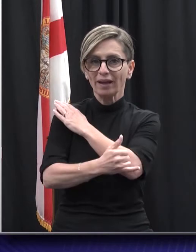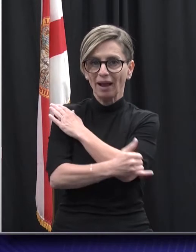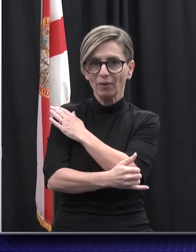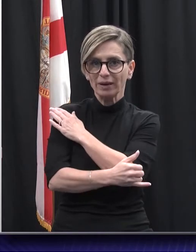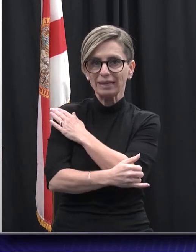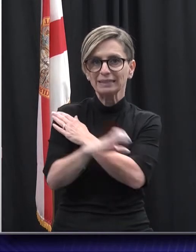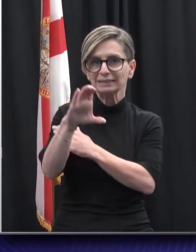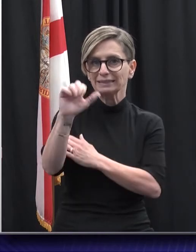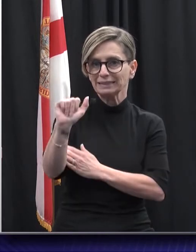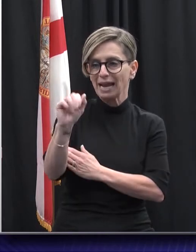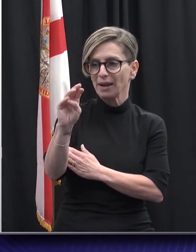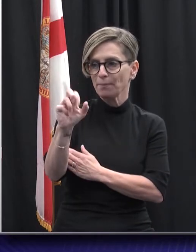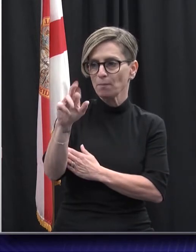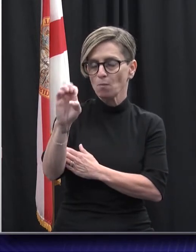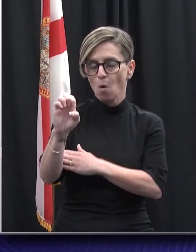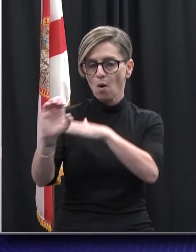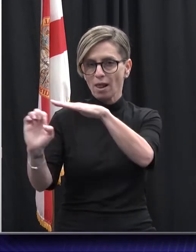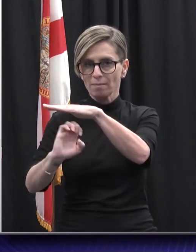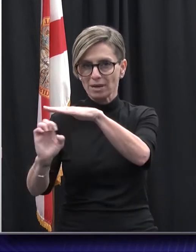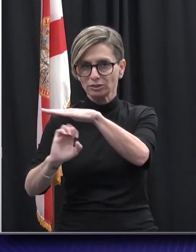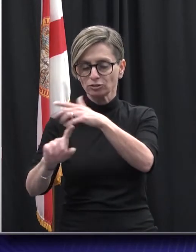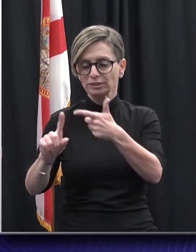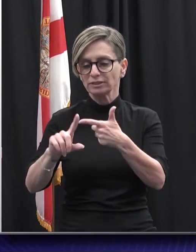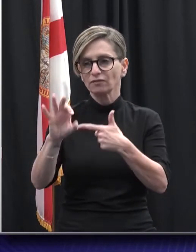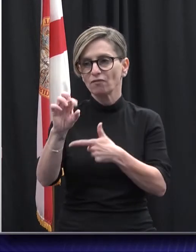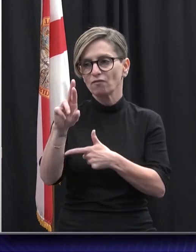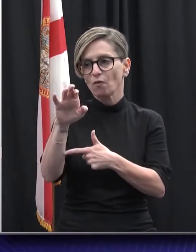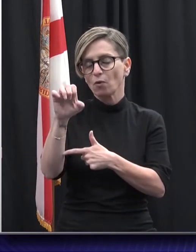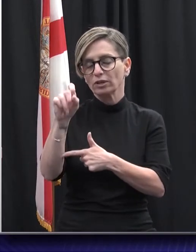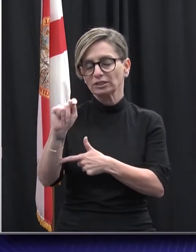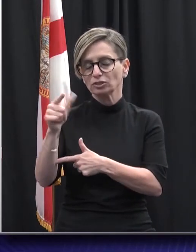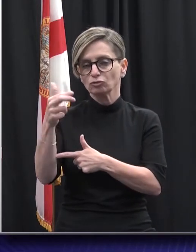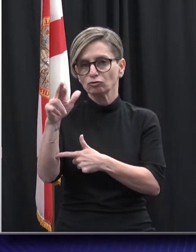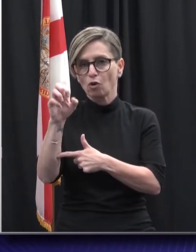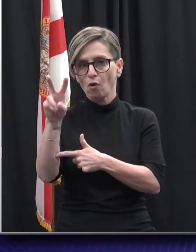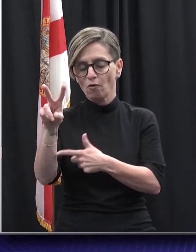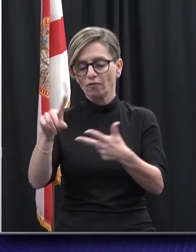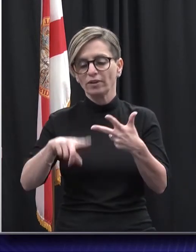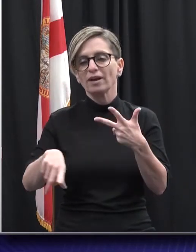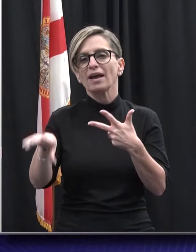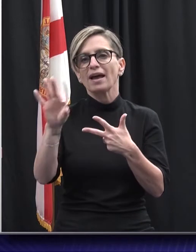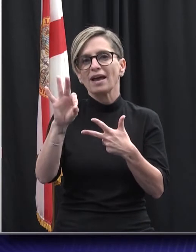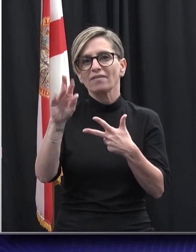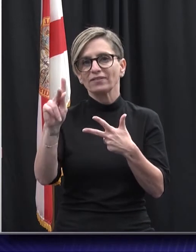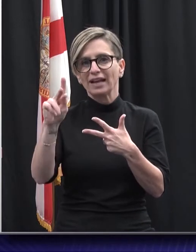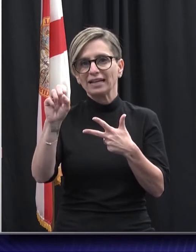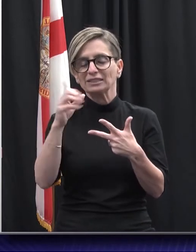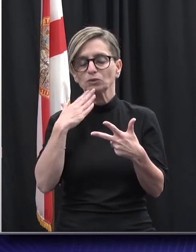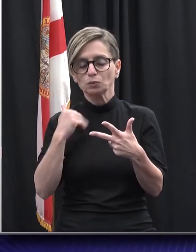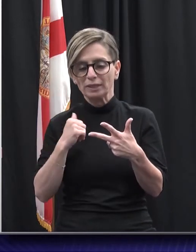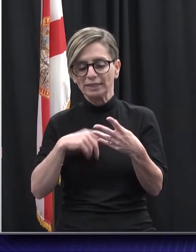are C.A. Moore Elementary, Forest Grove, F.K. Suite, Fort Pierce Westwood Academy, Lakewood